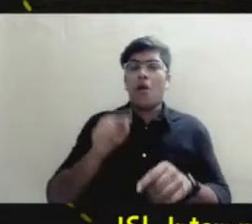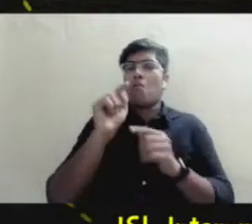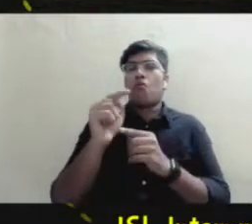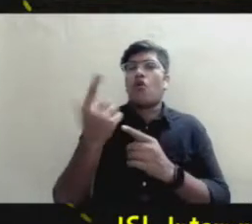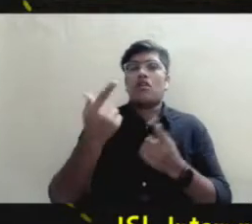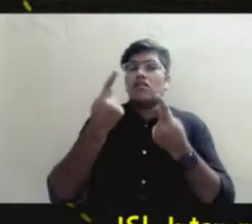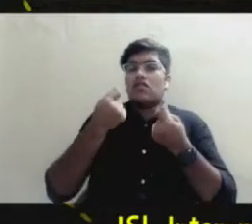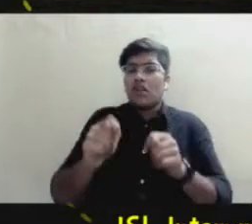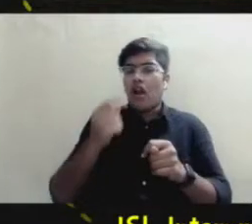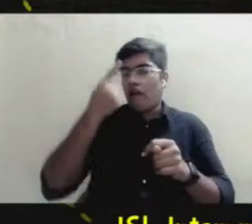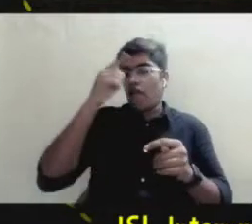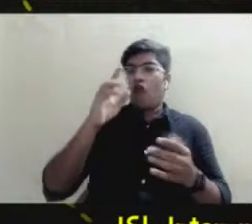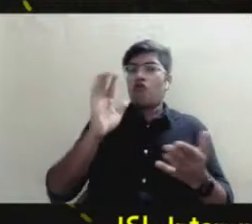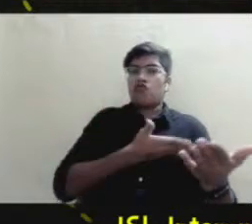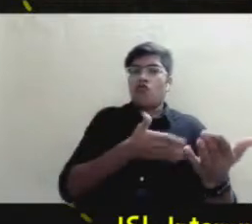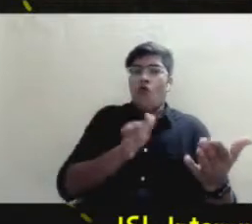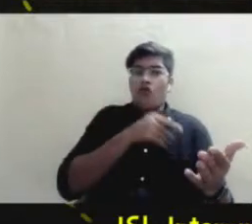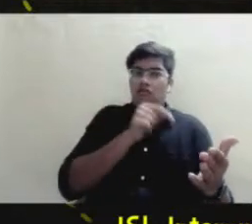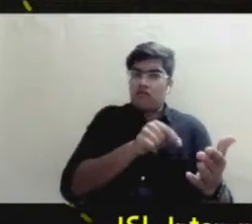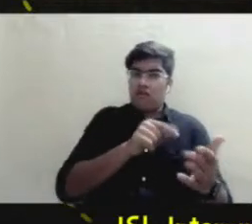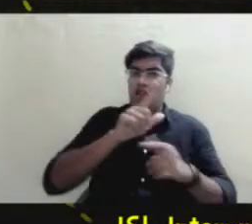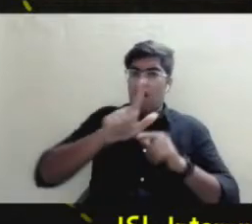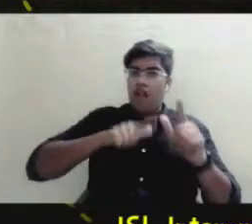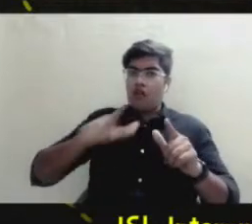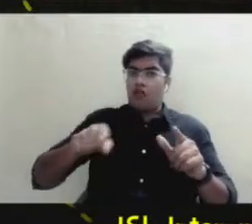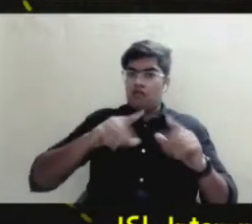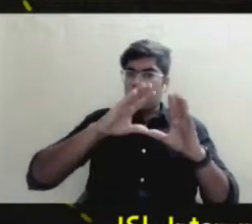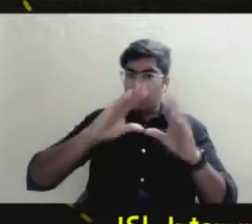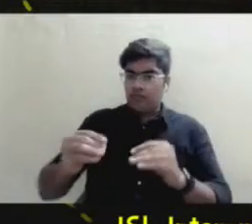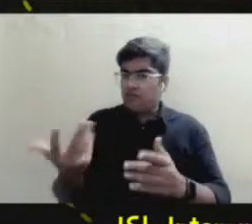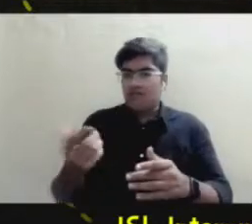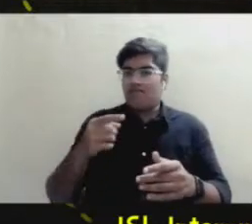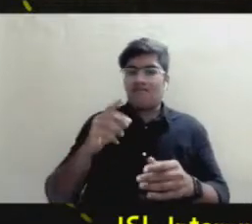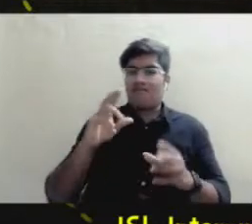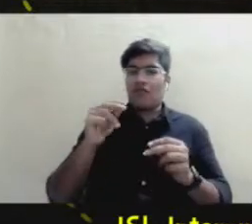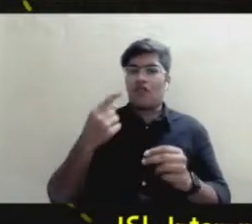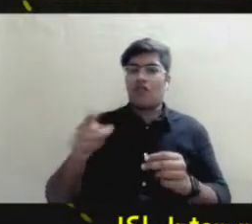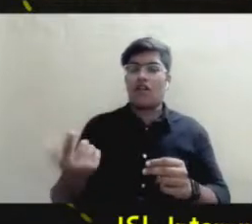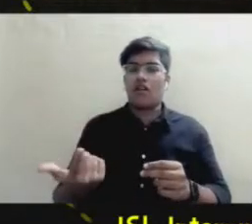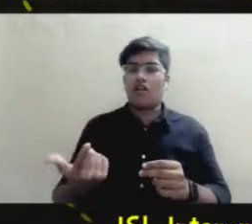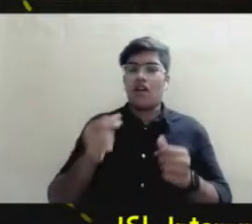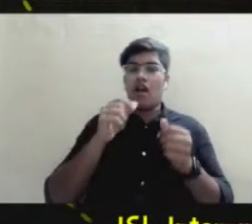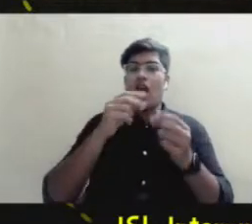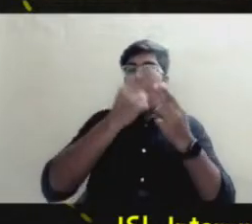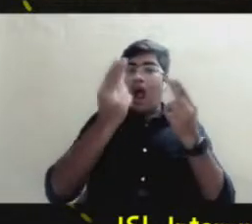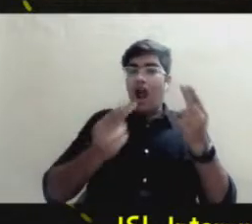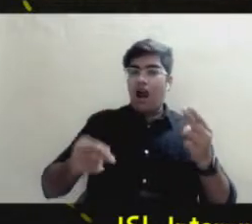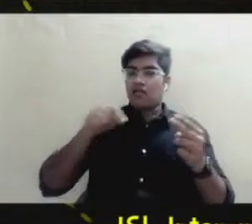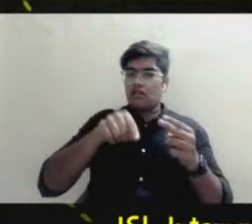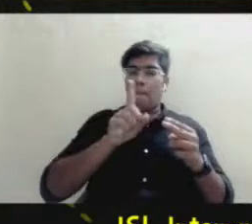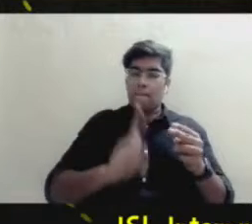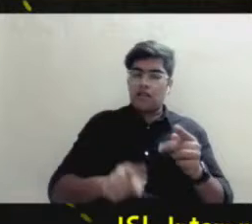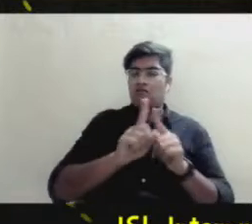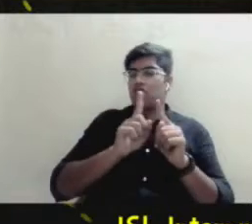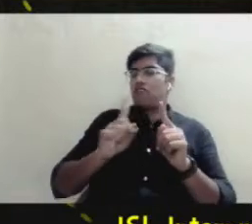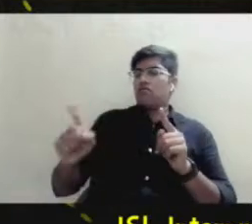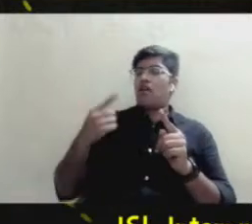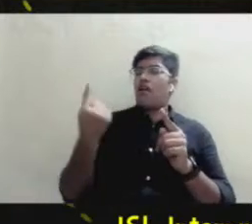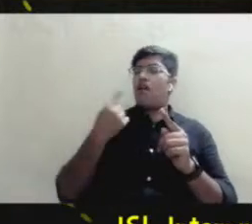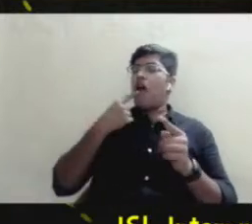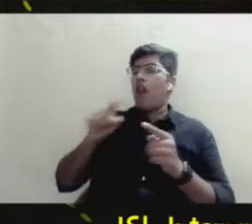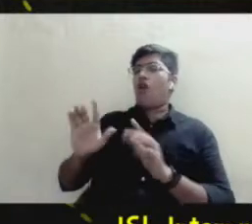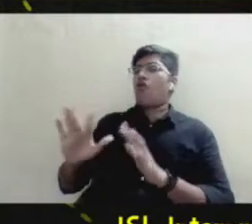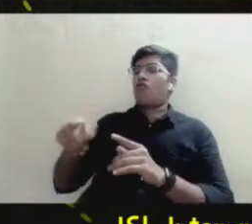kind, particularly in the arts. I feel the arts must be left alone. And certainly, as